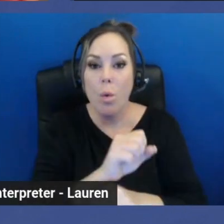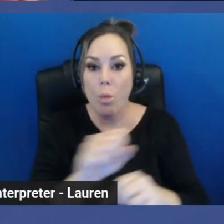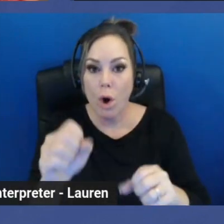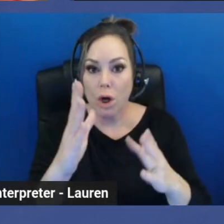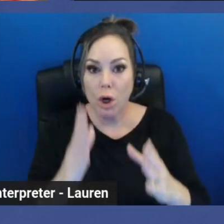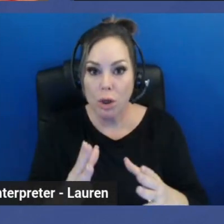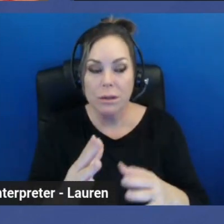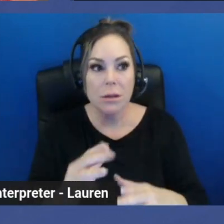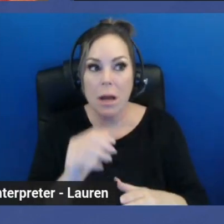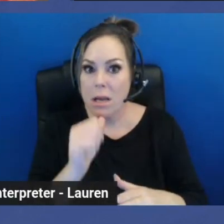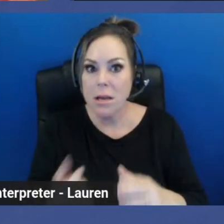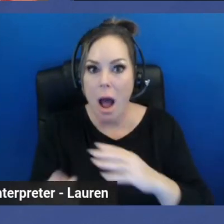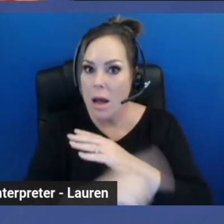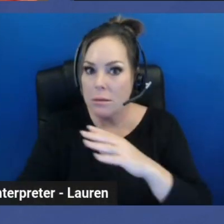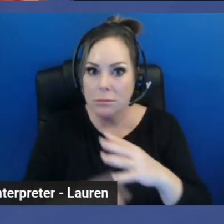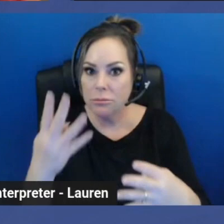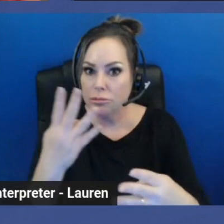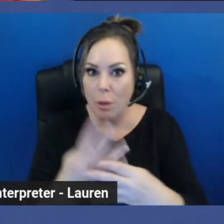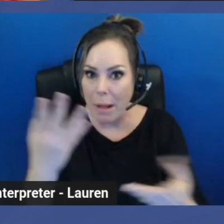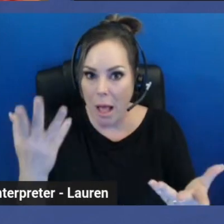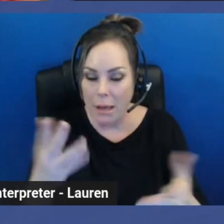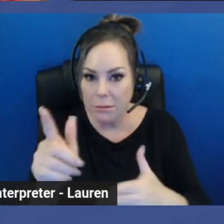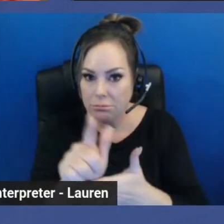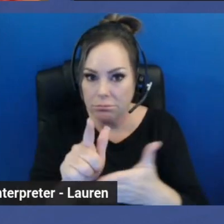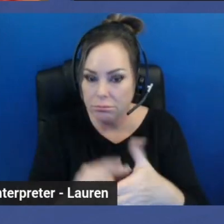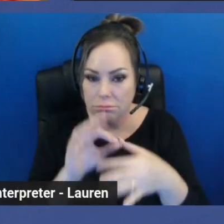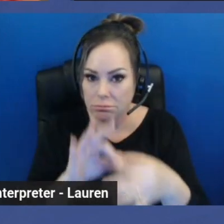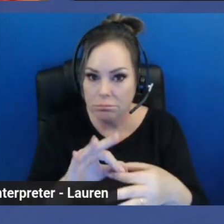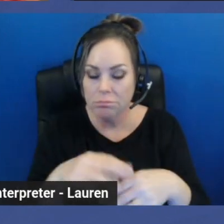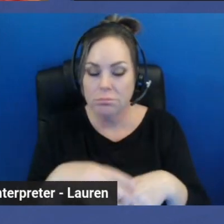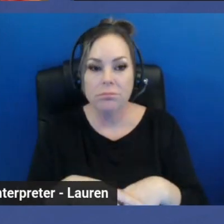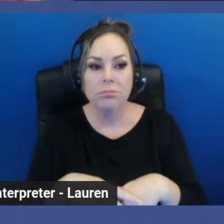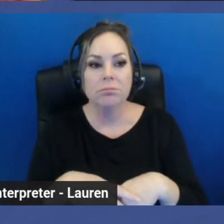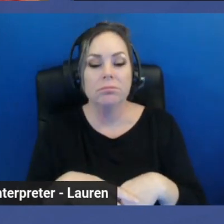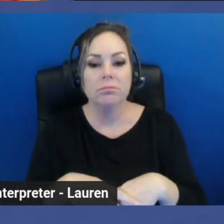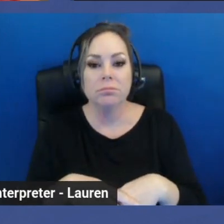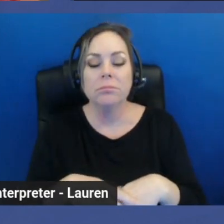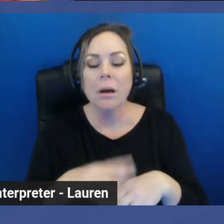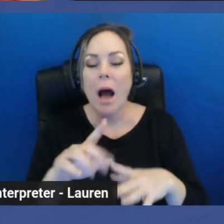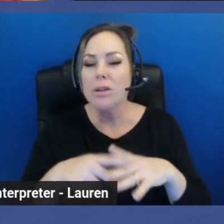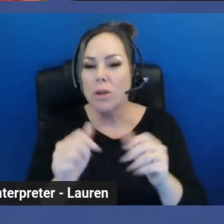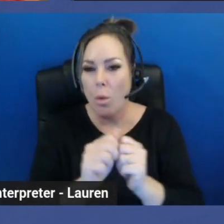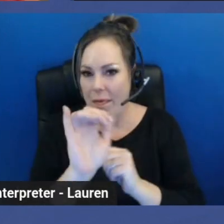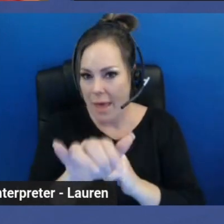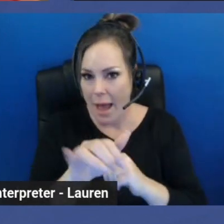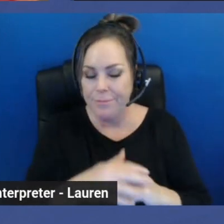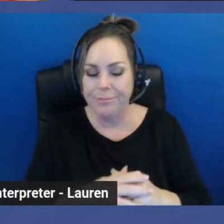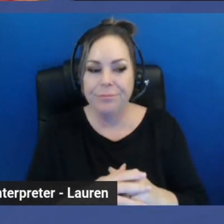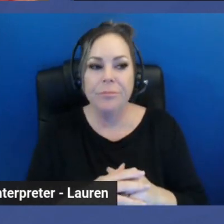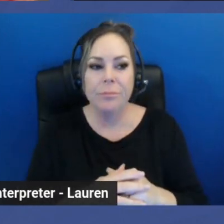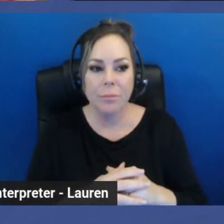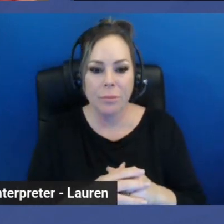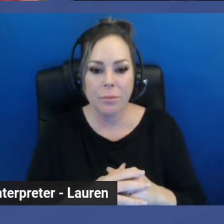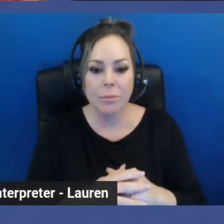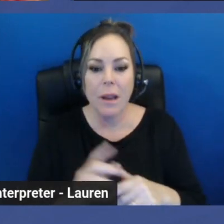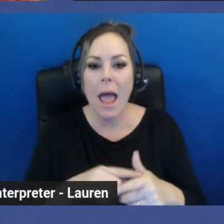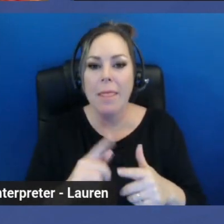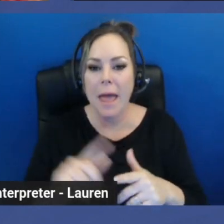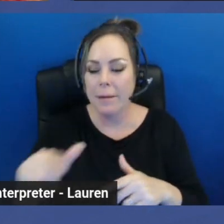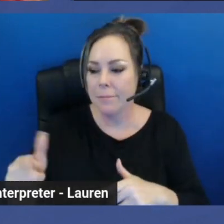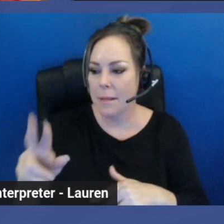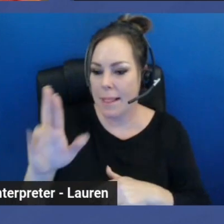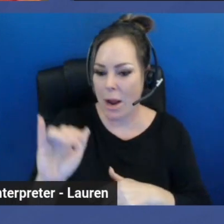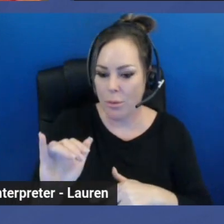I would like to see, well, let me start with that and pong to Larry.